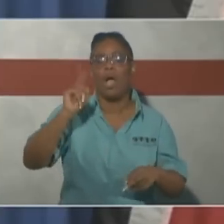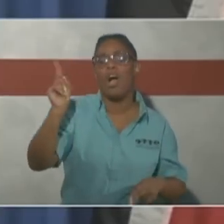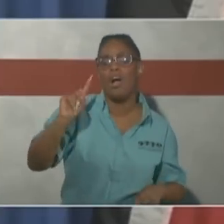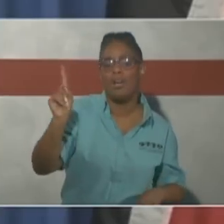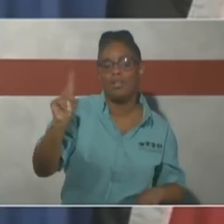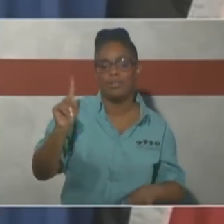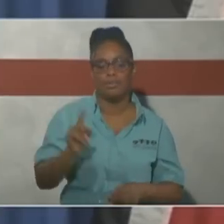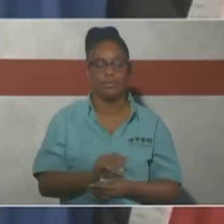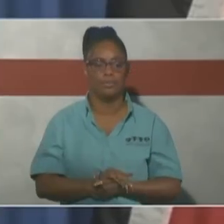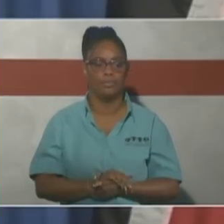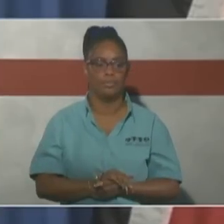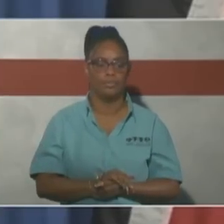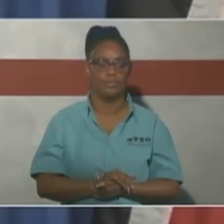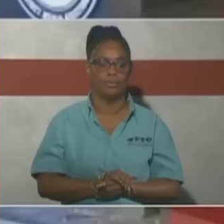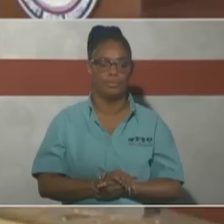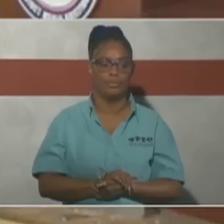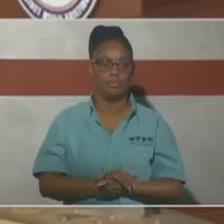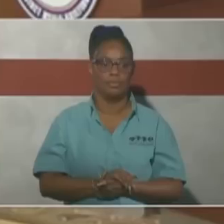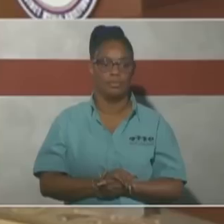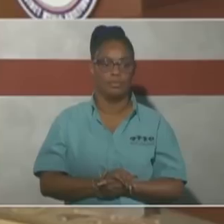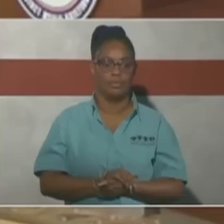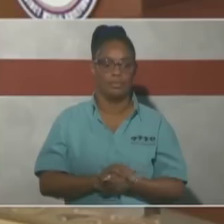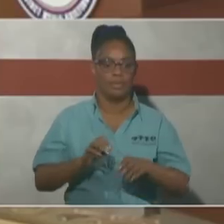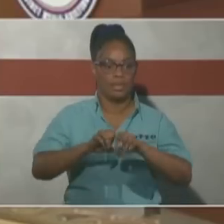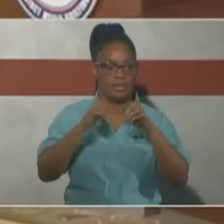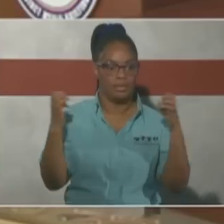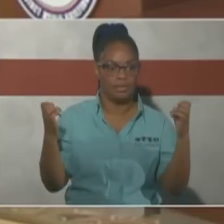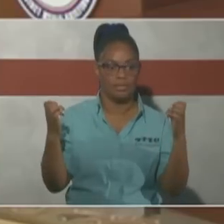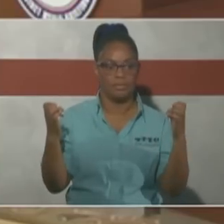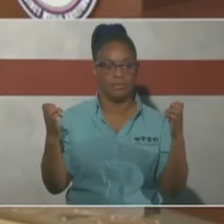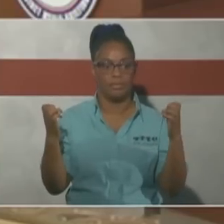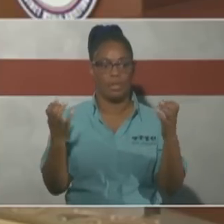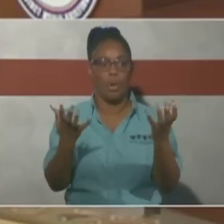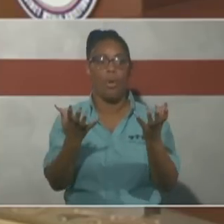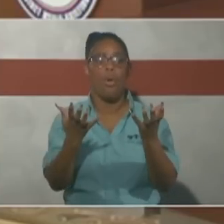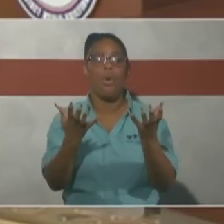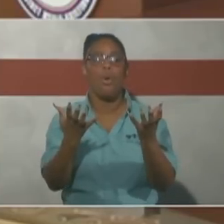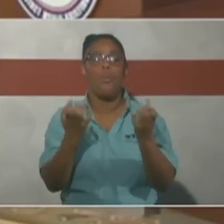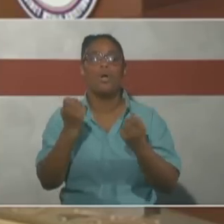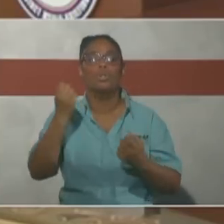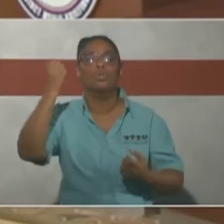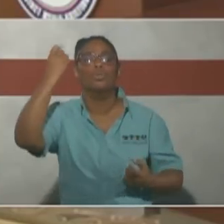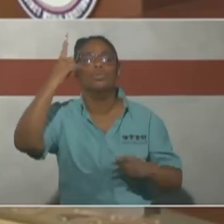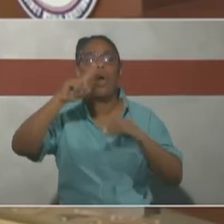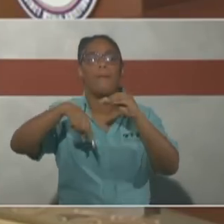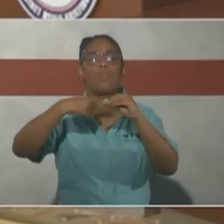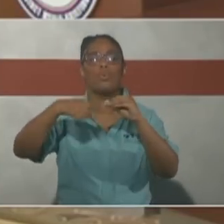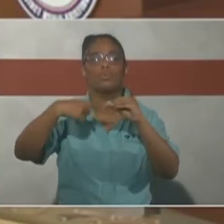open the floor to the media, because I'm sure you have a few questions and further clarification.